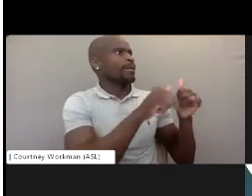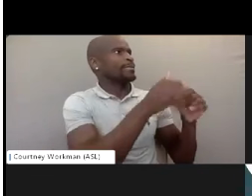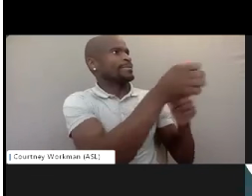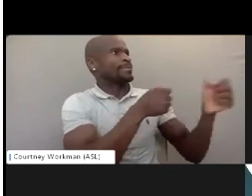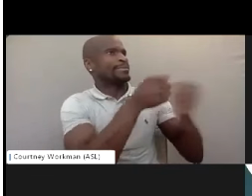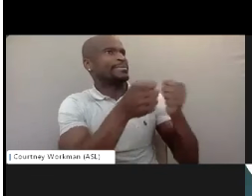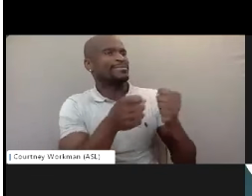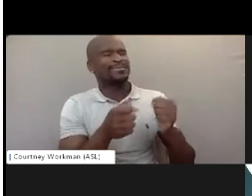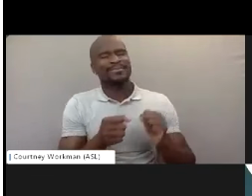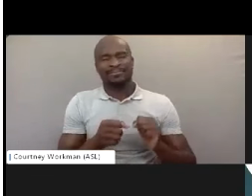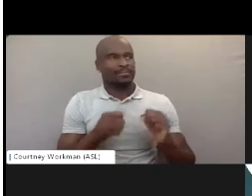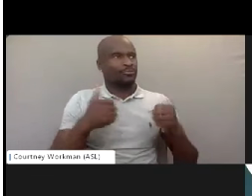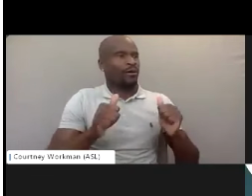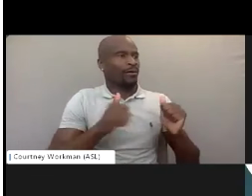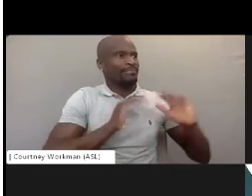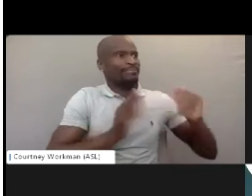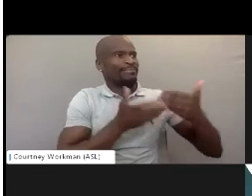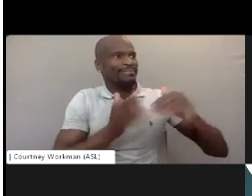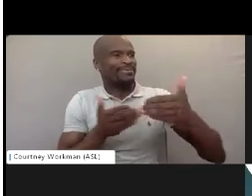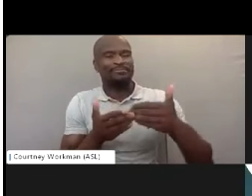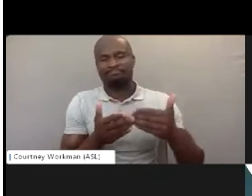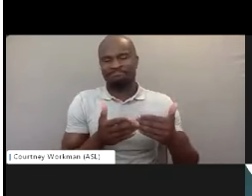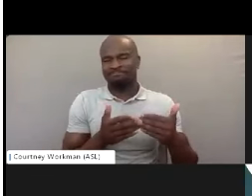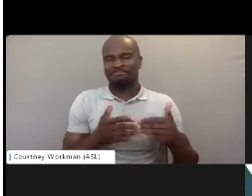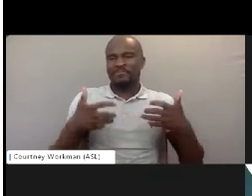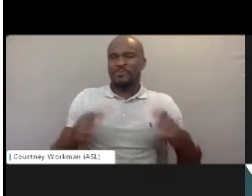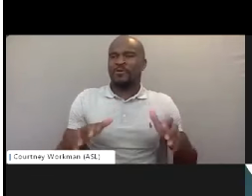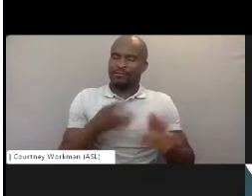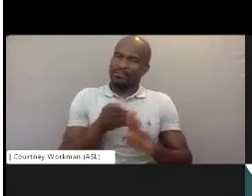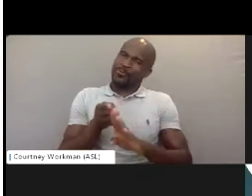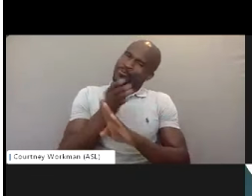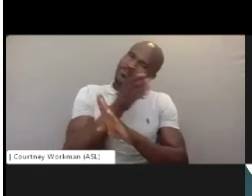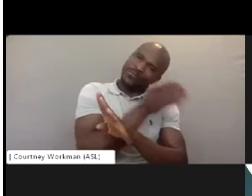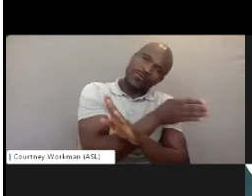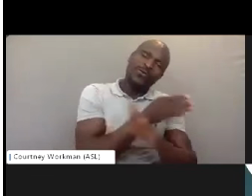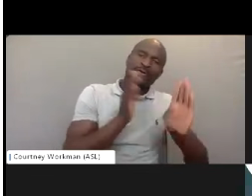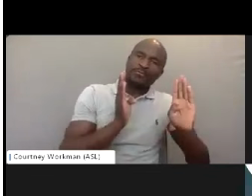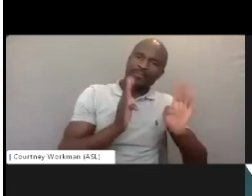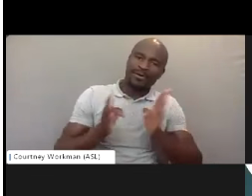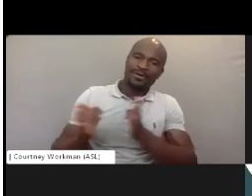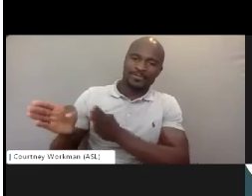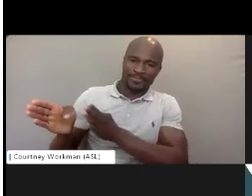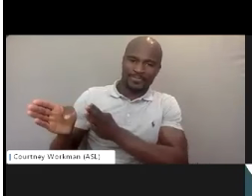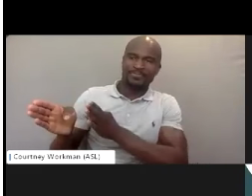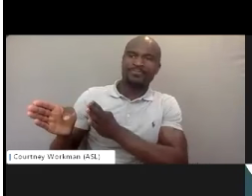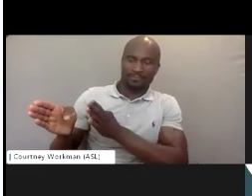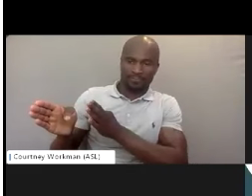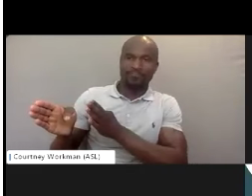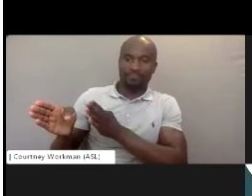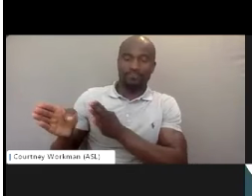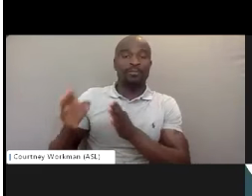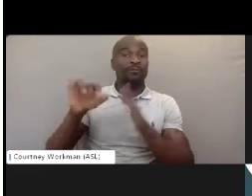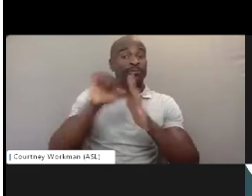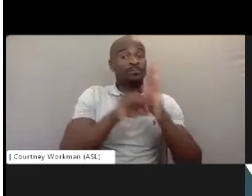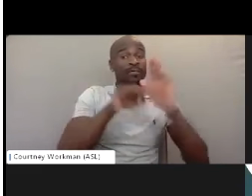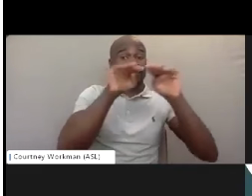to people. So So just kind of having that plan, both at a state level